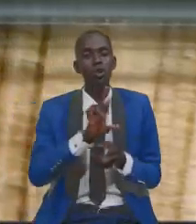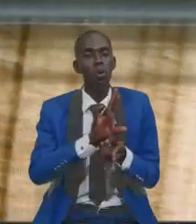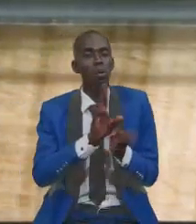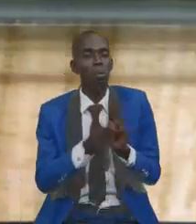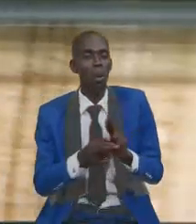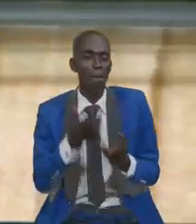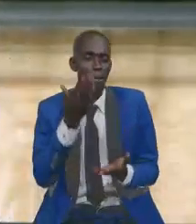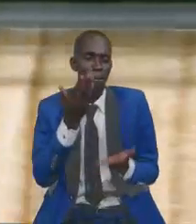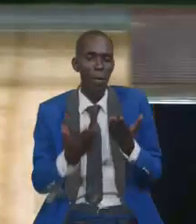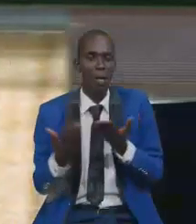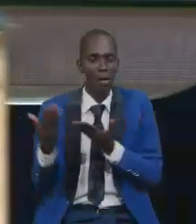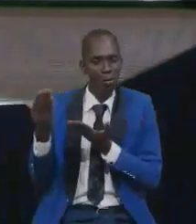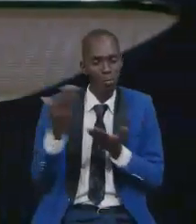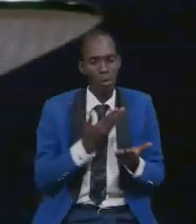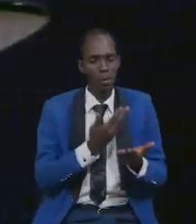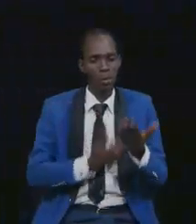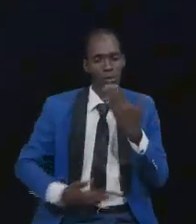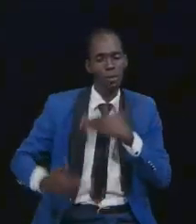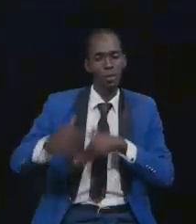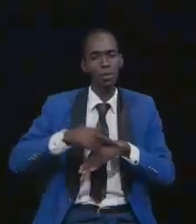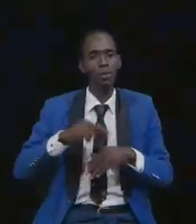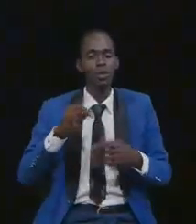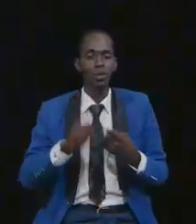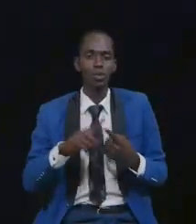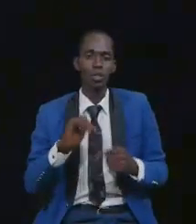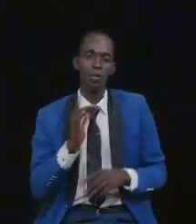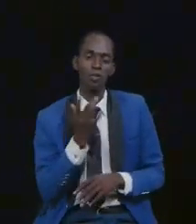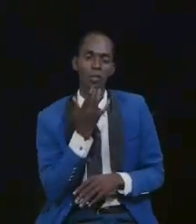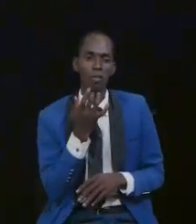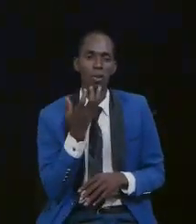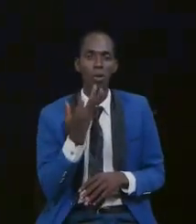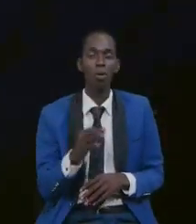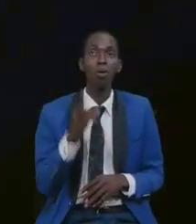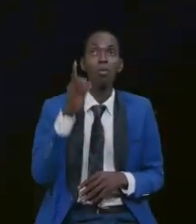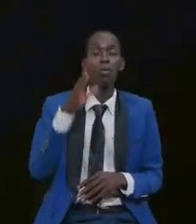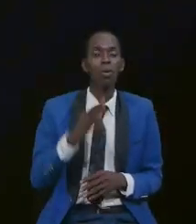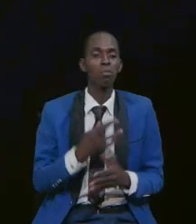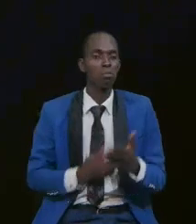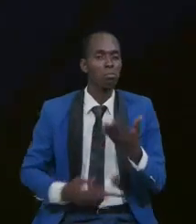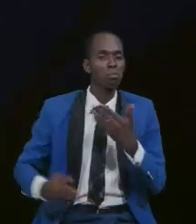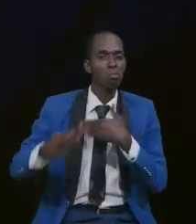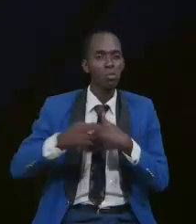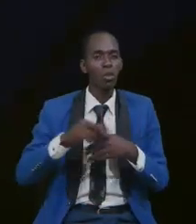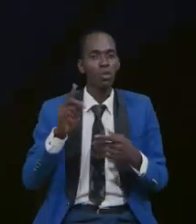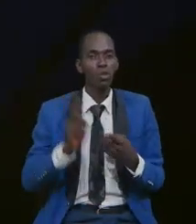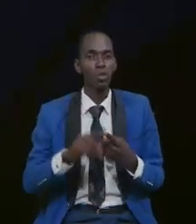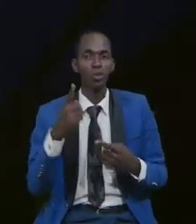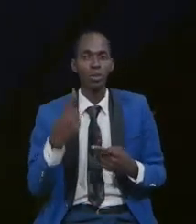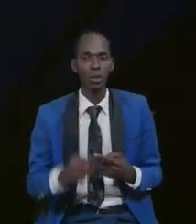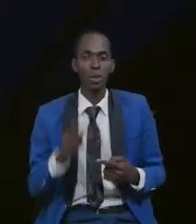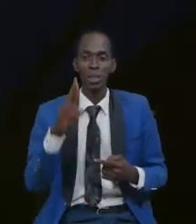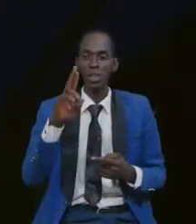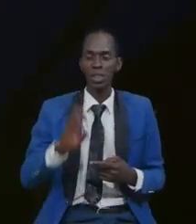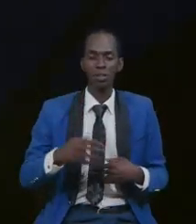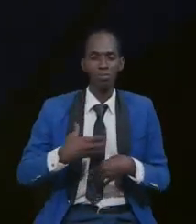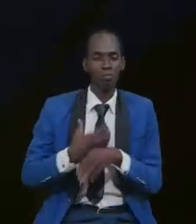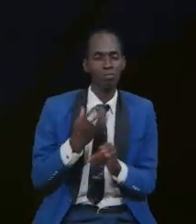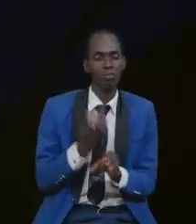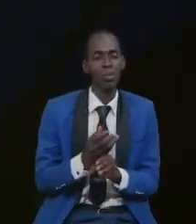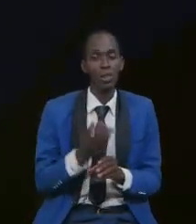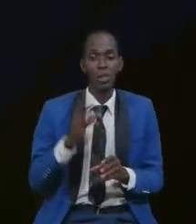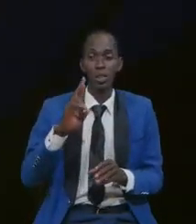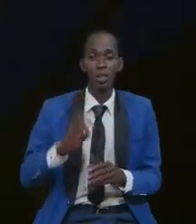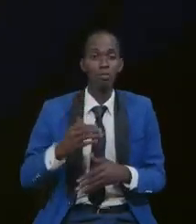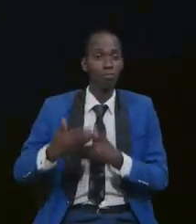bring restoration into the favor of God, restoration into regeneration, a new life, a